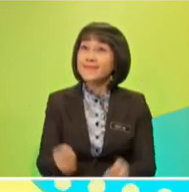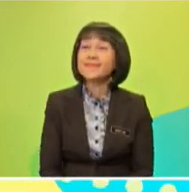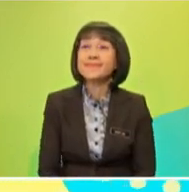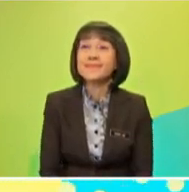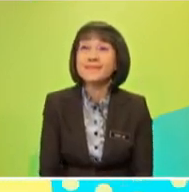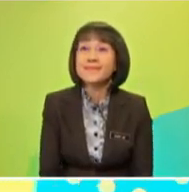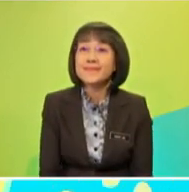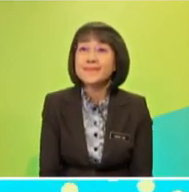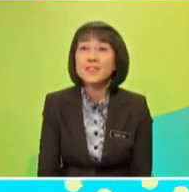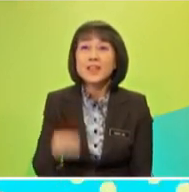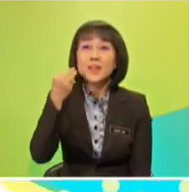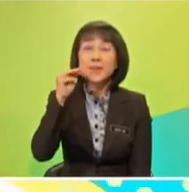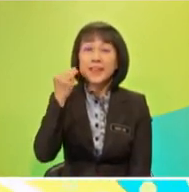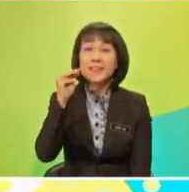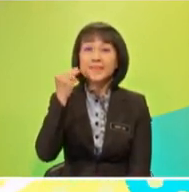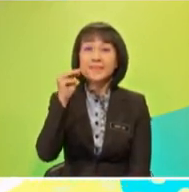What about Megan?